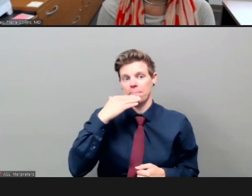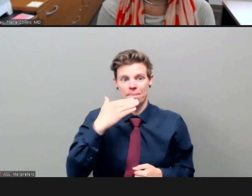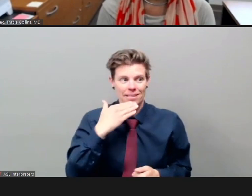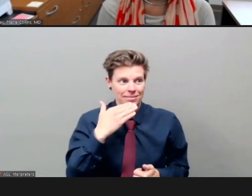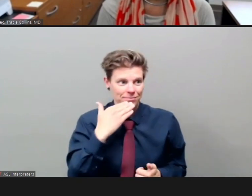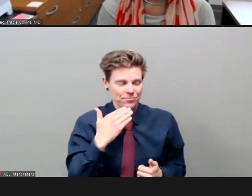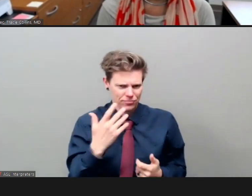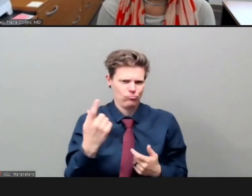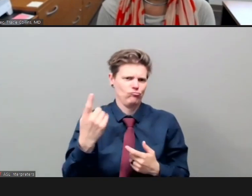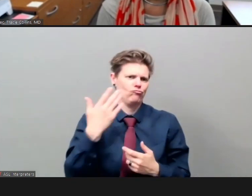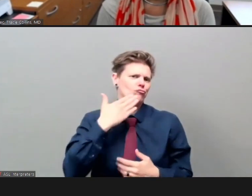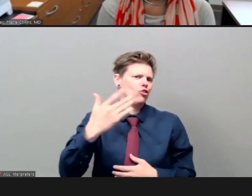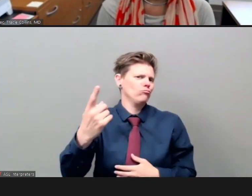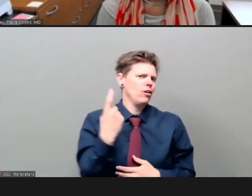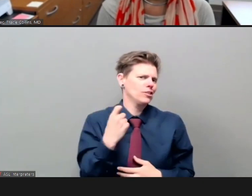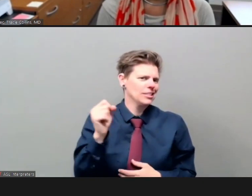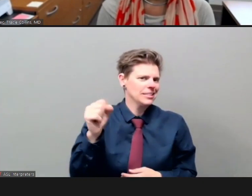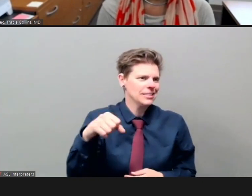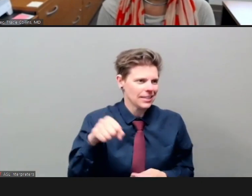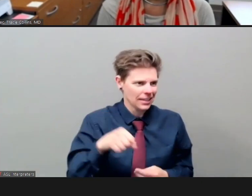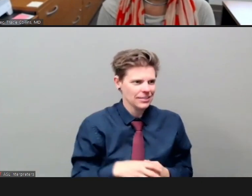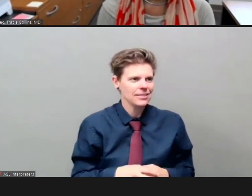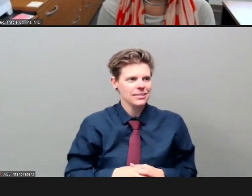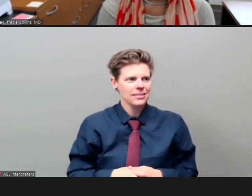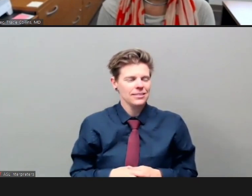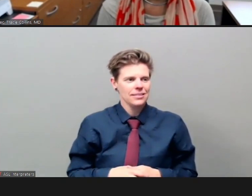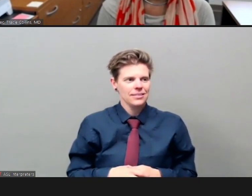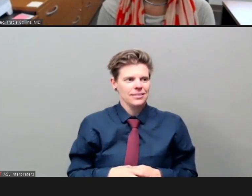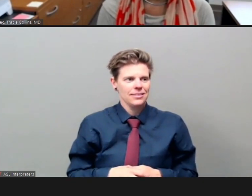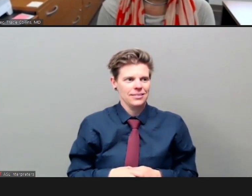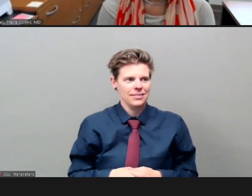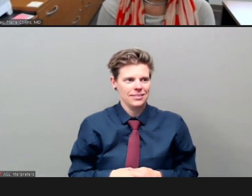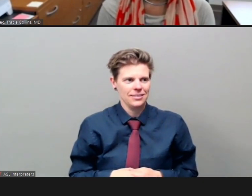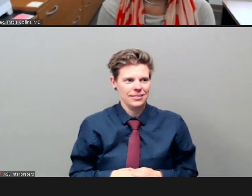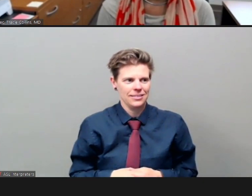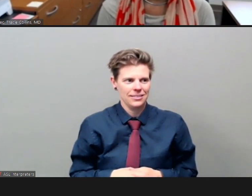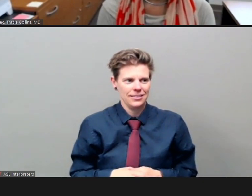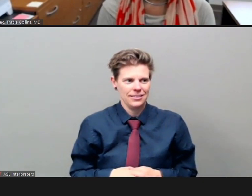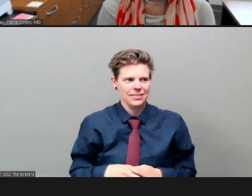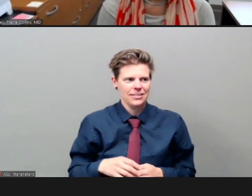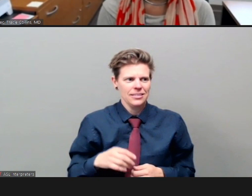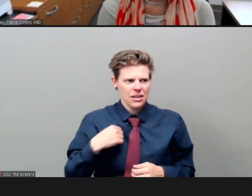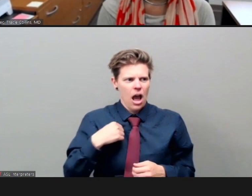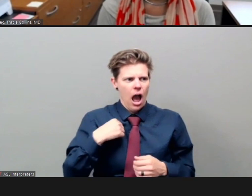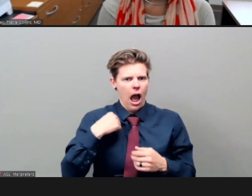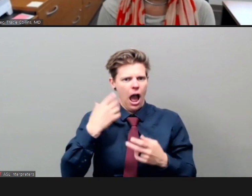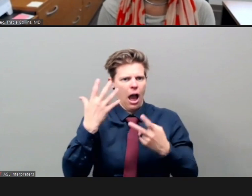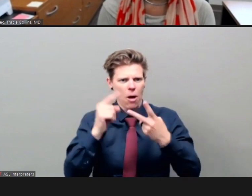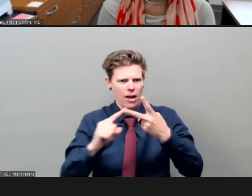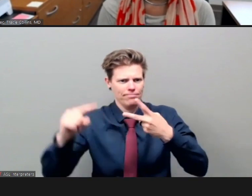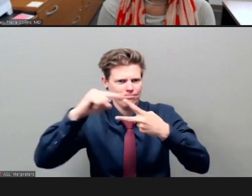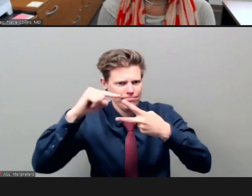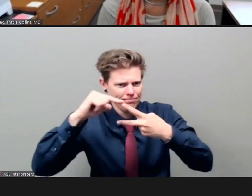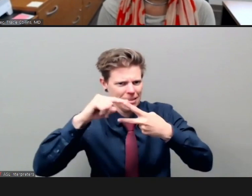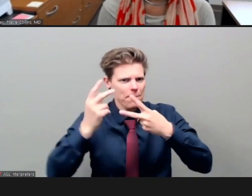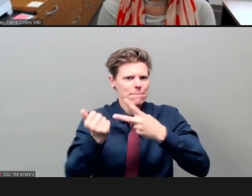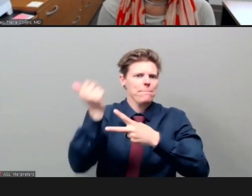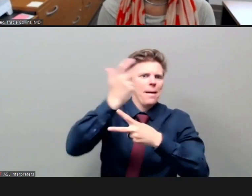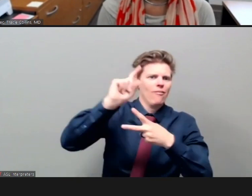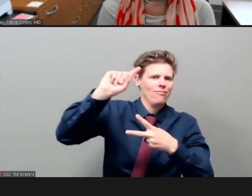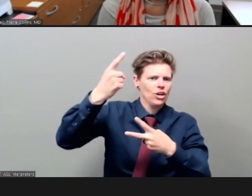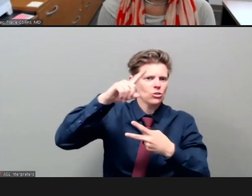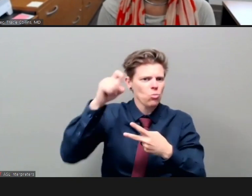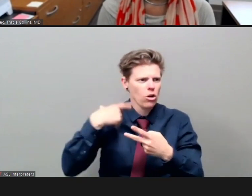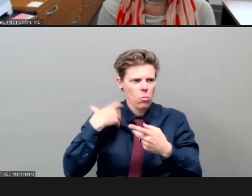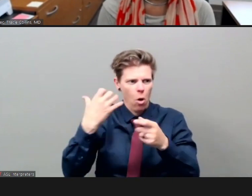And I was nodding my head, and then you said one thing at the very end that I didn't agree with, so I want to clarify. If a county is